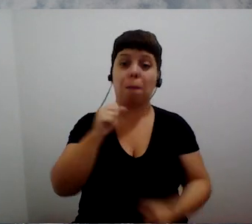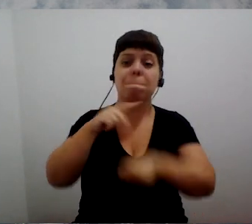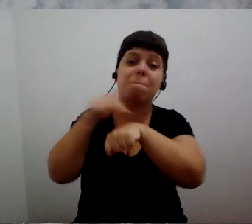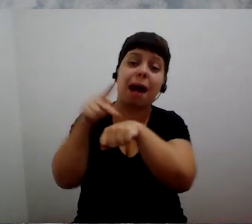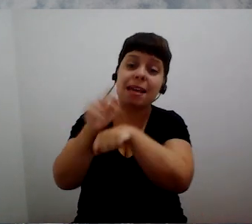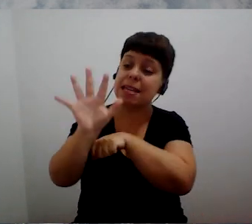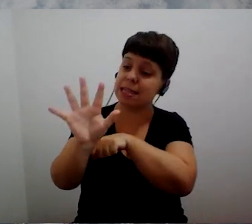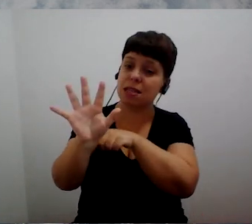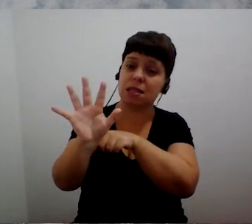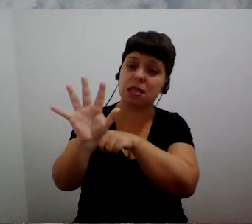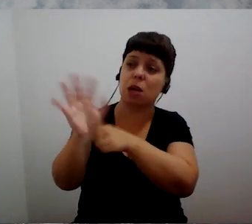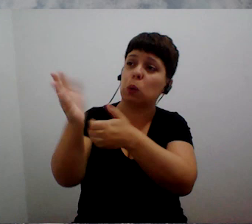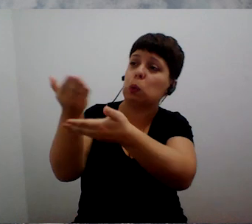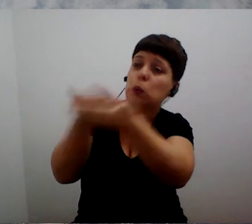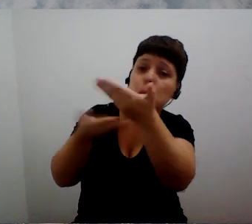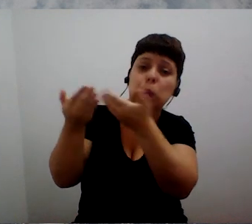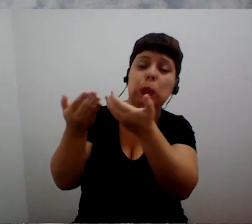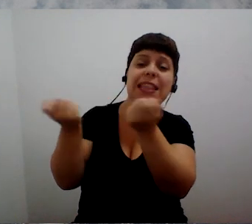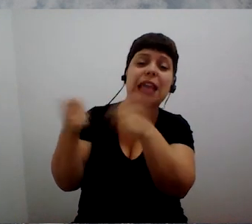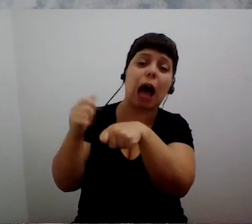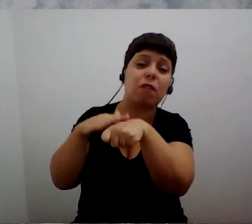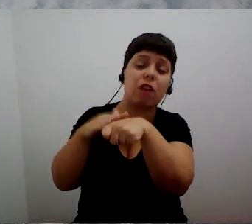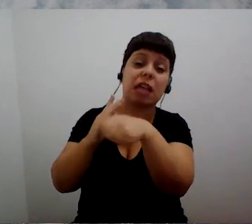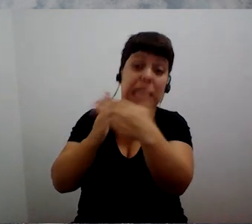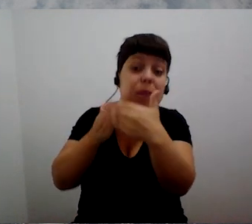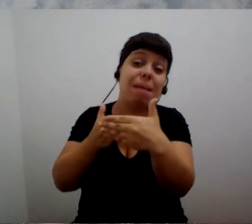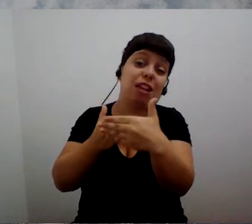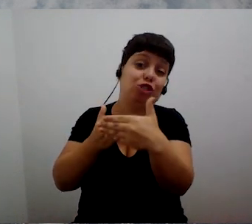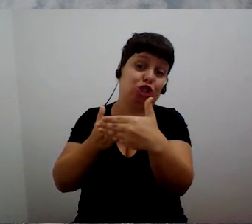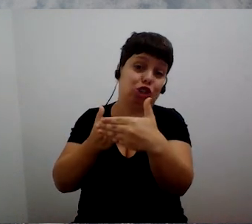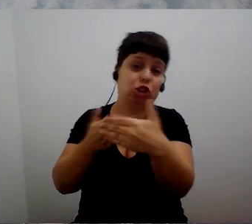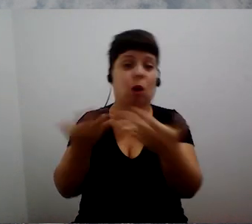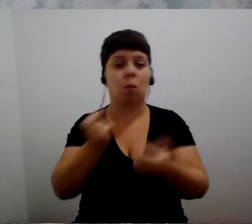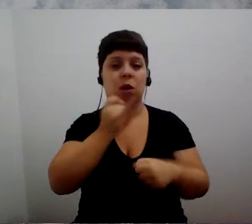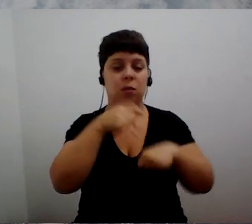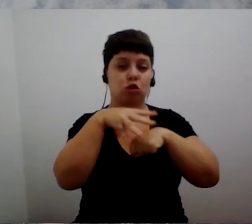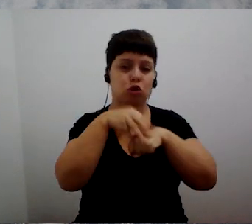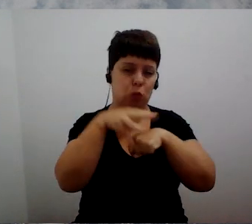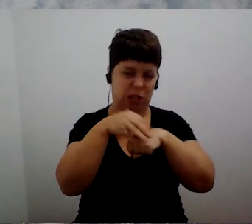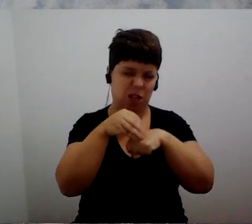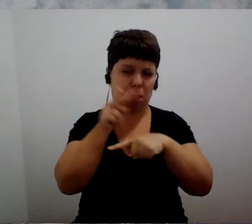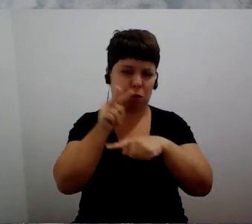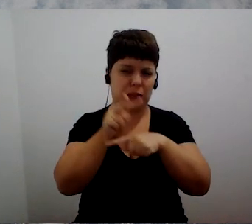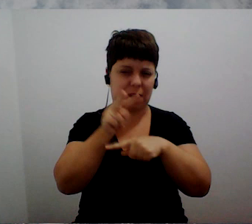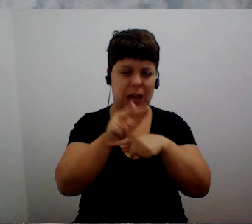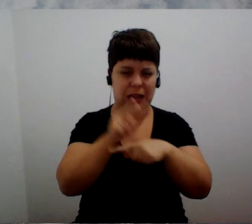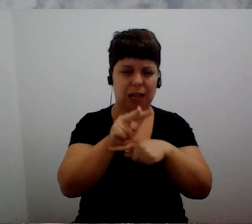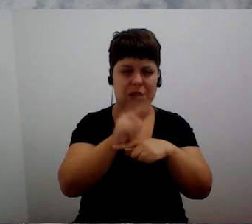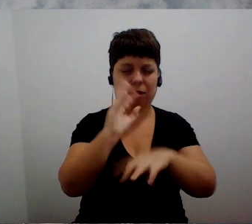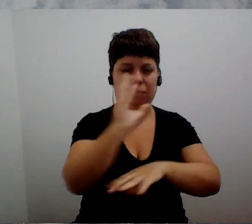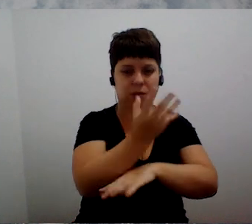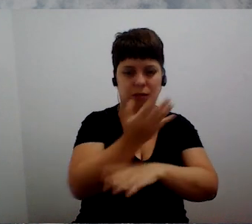Of course, we can also do a lot at national level and in bilateral cooperation. For